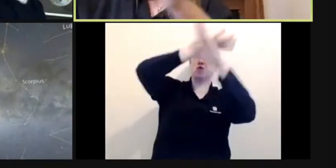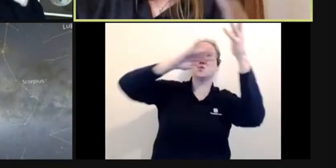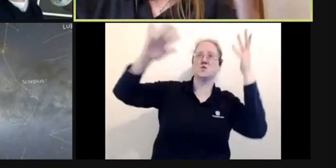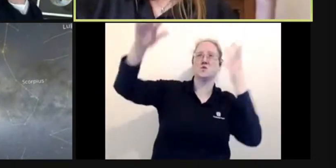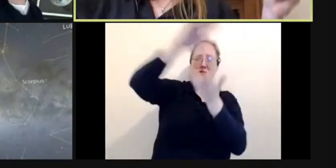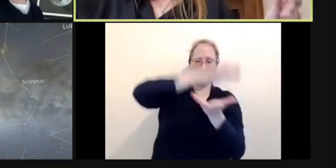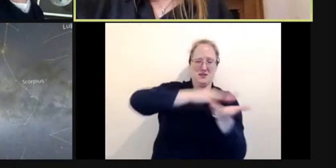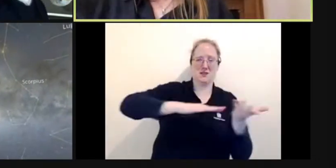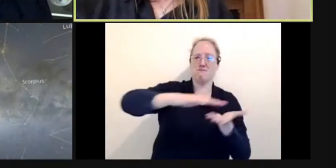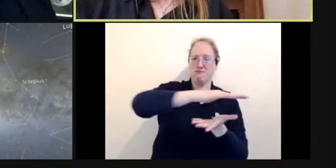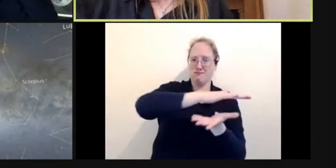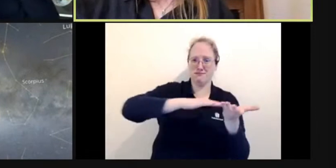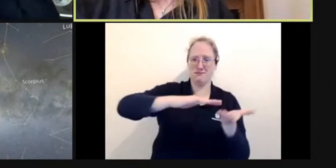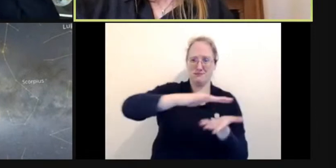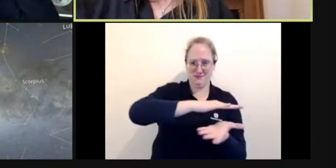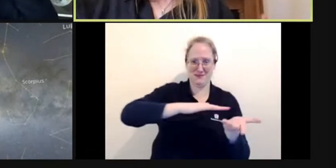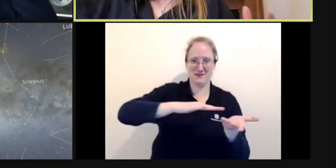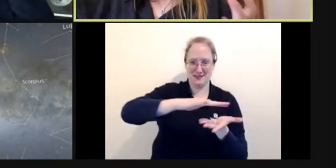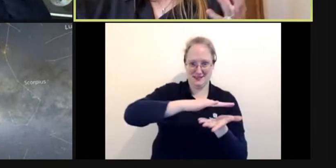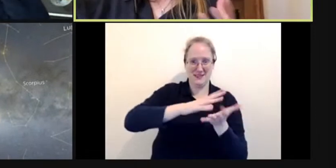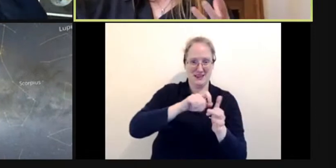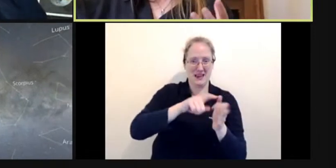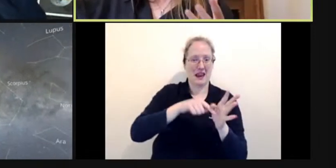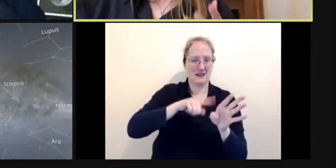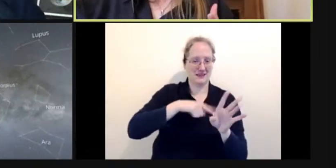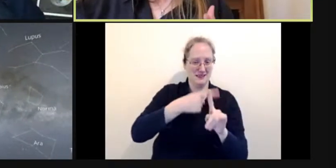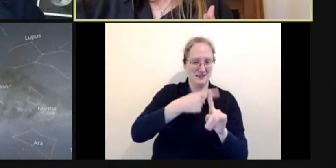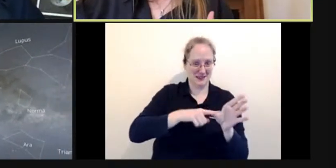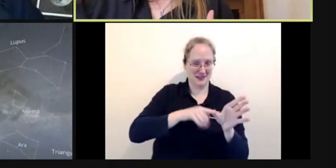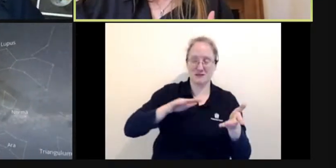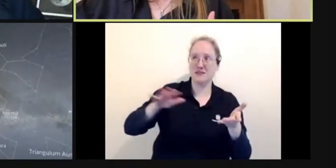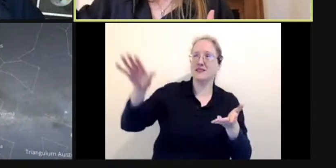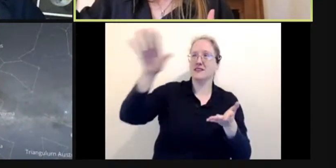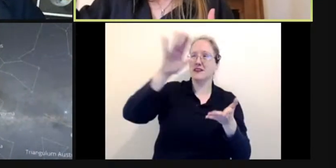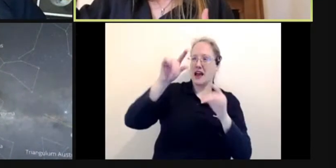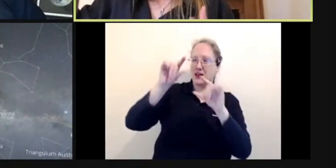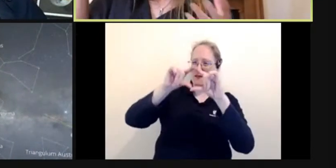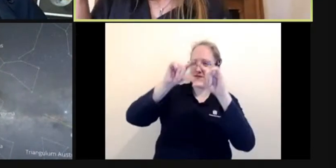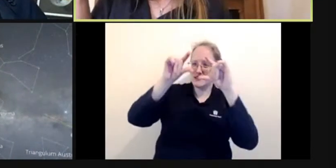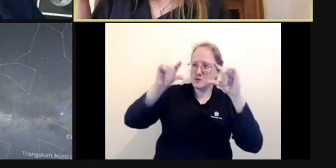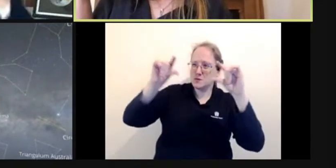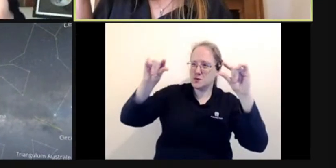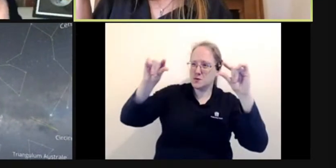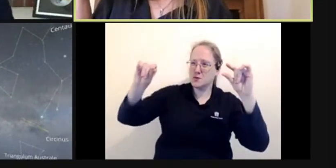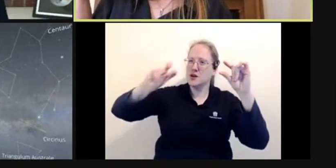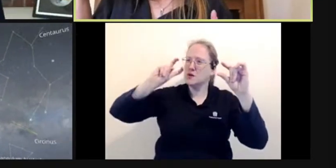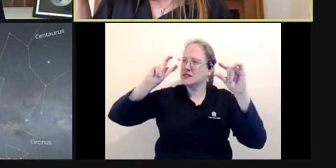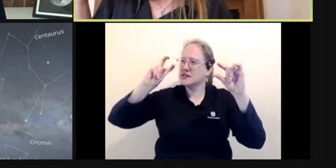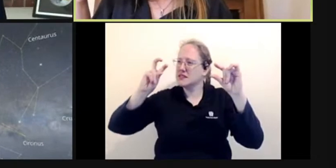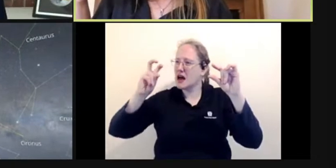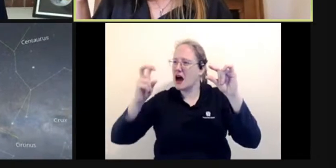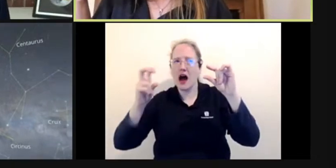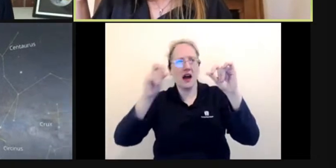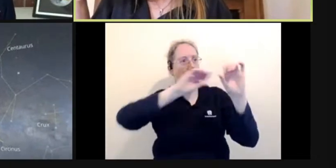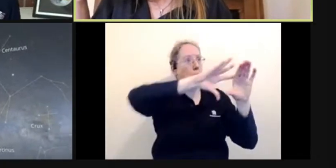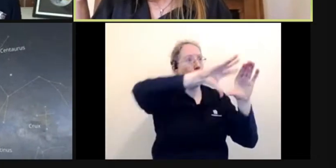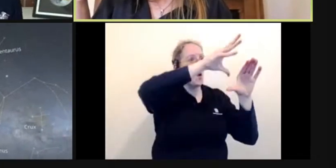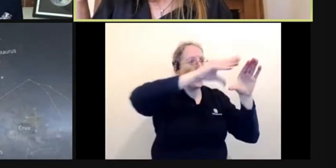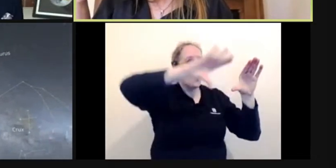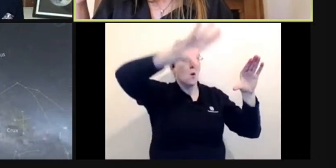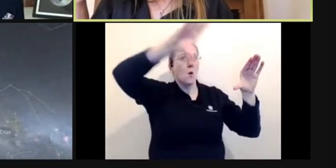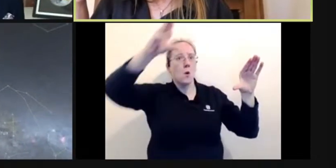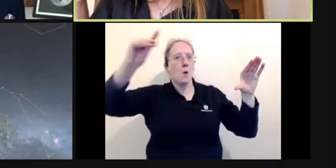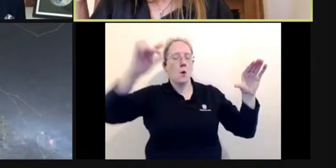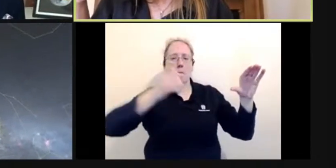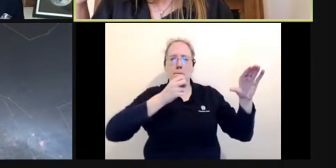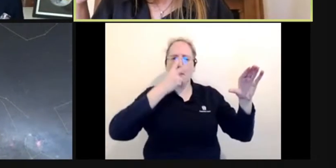these dust lanes, those are the dark bits. Then there's also these bright bits. So the reason we designed this scene is because we want